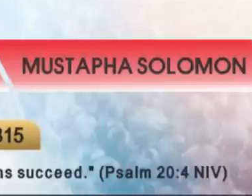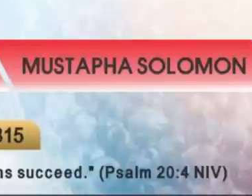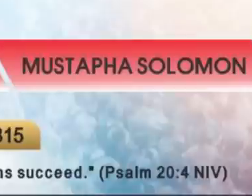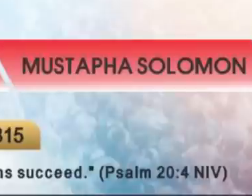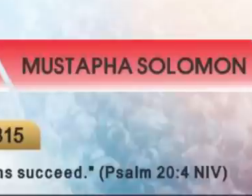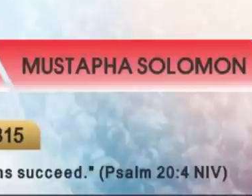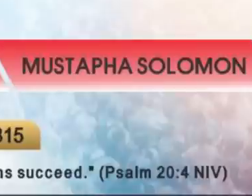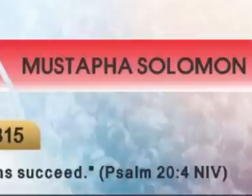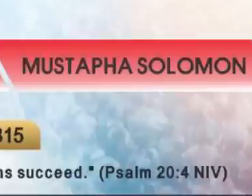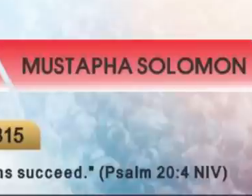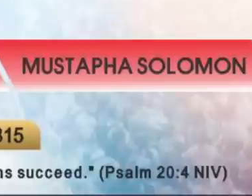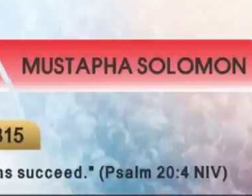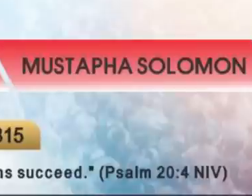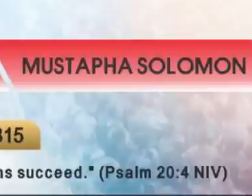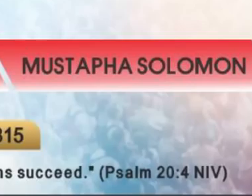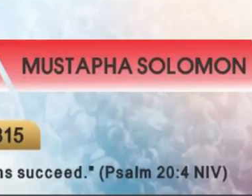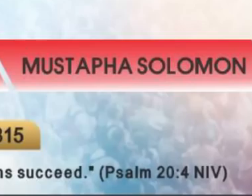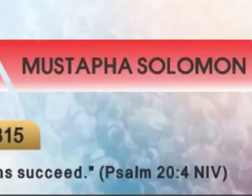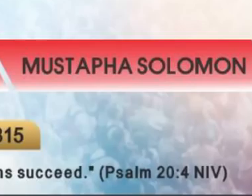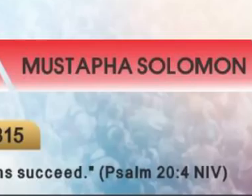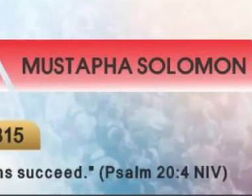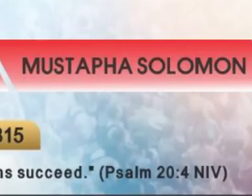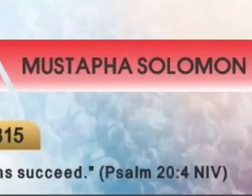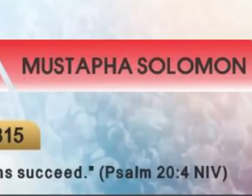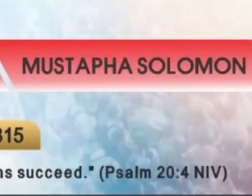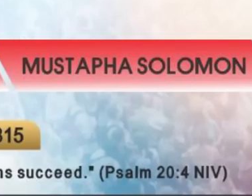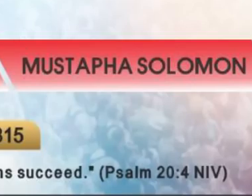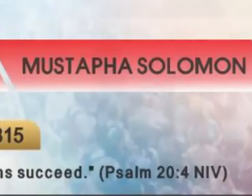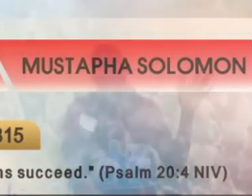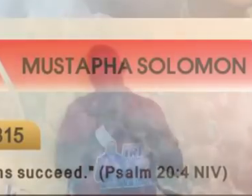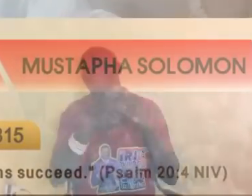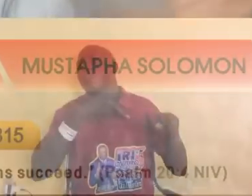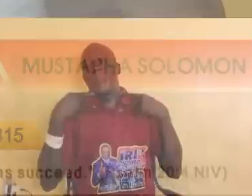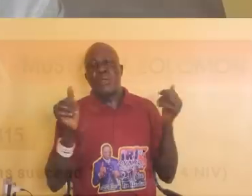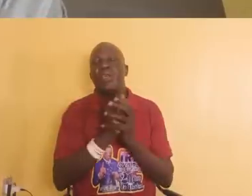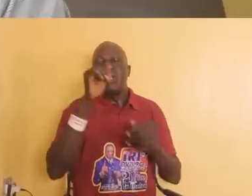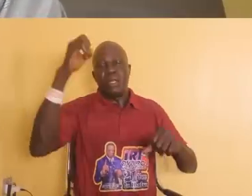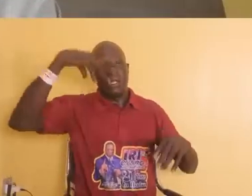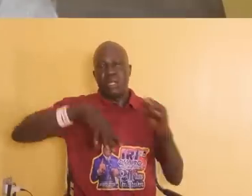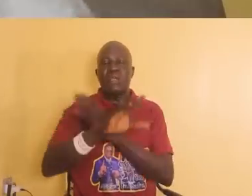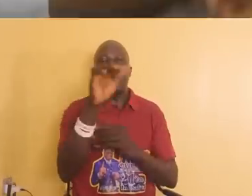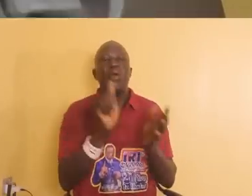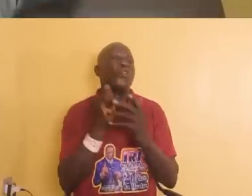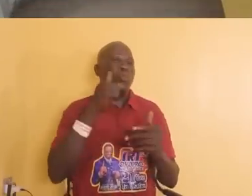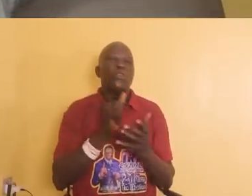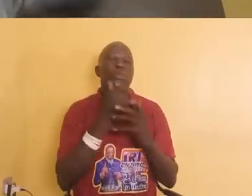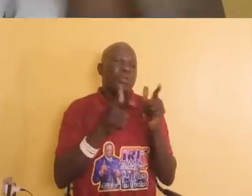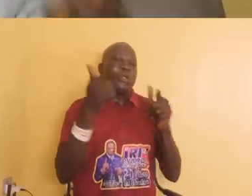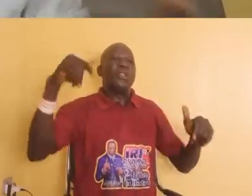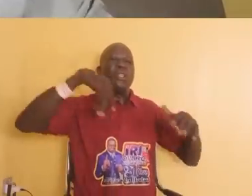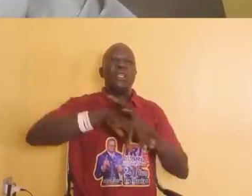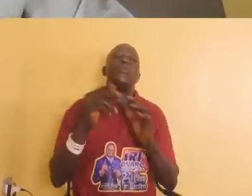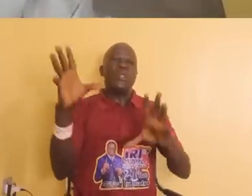3 2 6 7 0 2 8 5 Mustafa Solomon Moses Wabajani, my fourth bank. Lord, call it a year, I'll be dead. Lara, I want to my